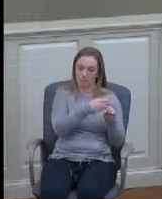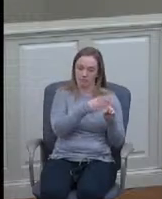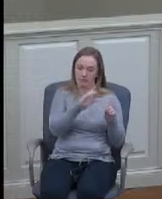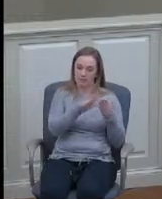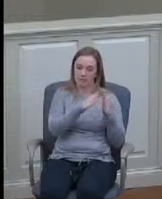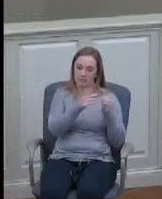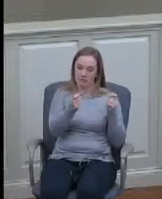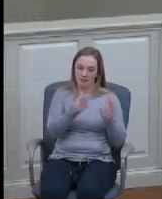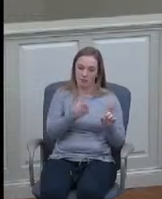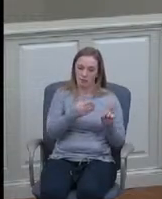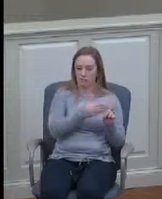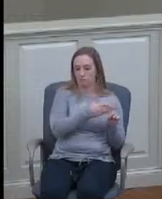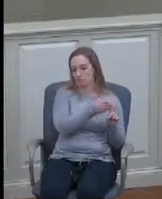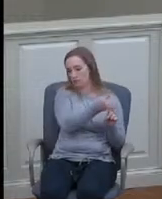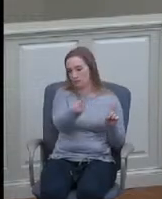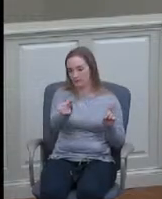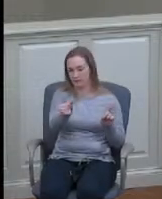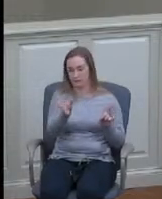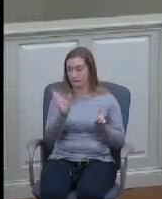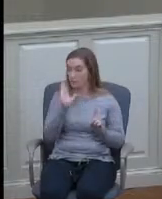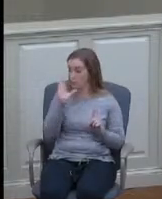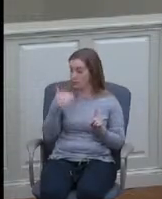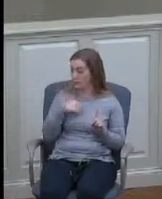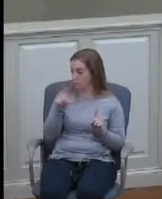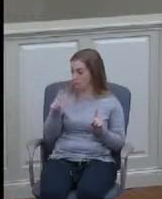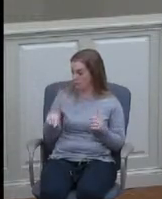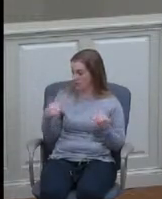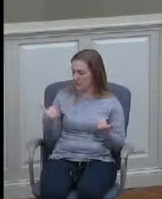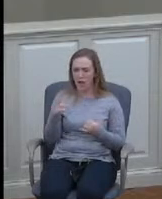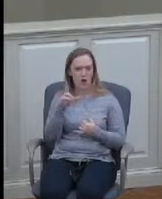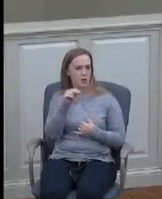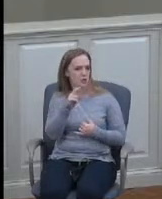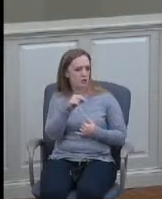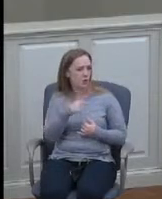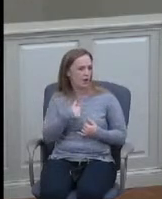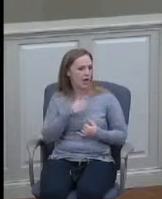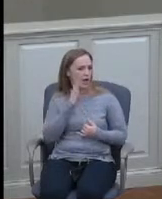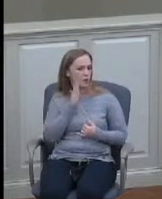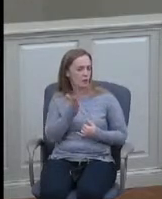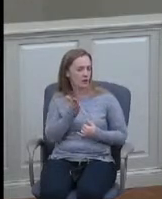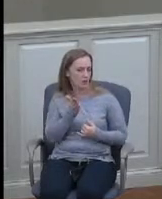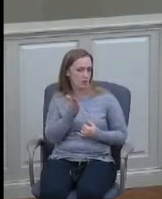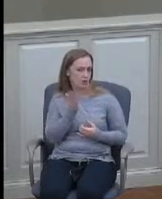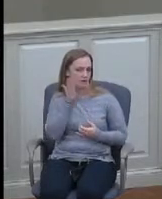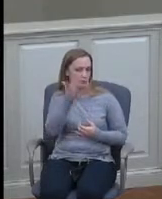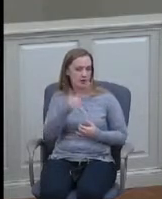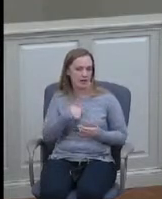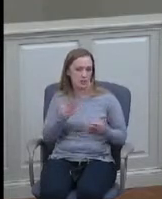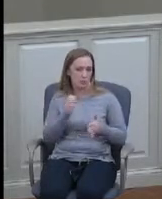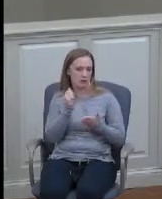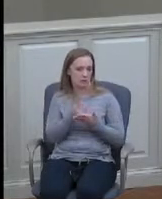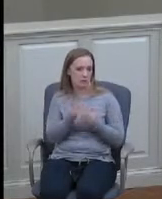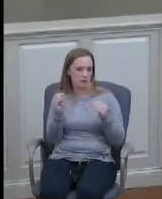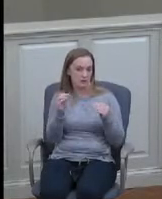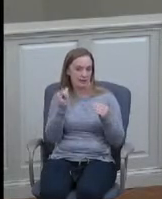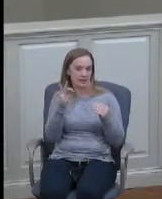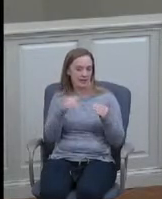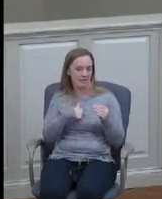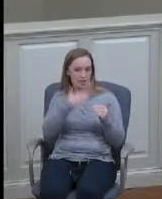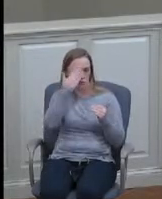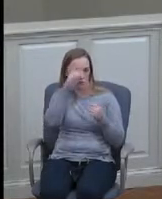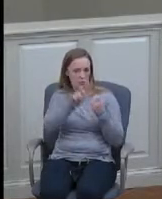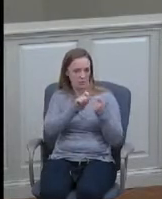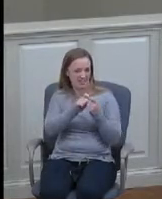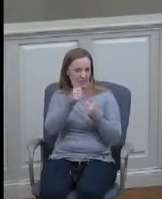You have a question now, though? I will have questions in the future. I don't want to approve anything if I don't know exactly what each line item is, so thank